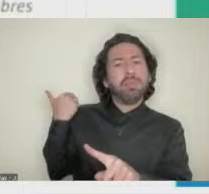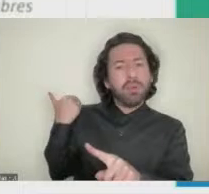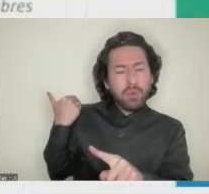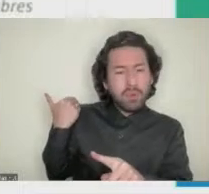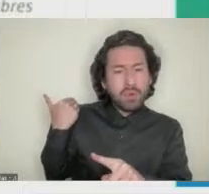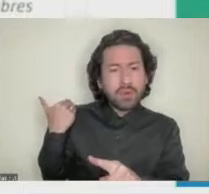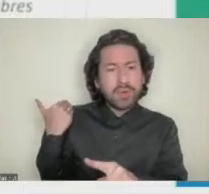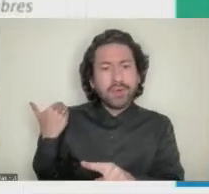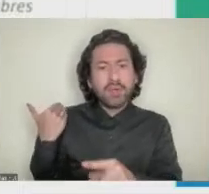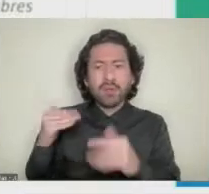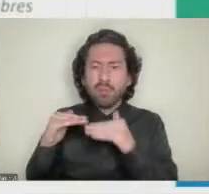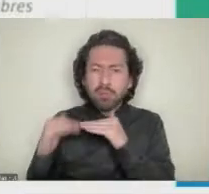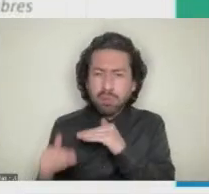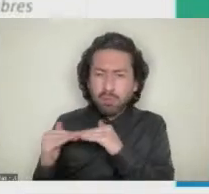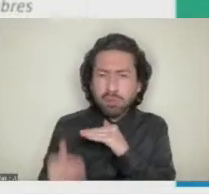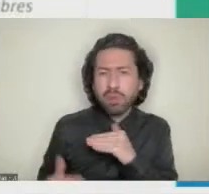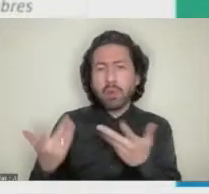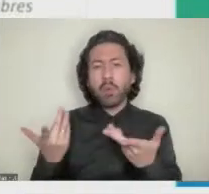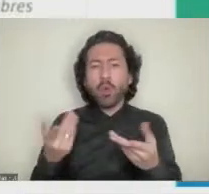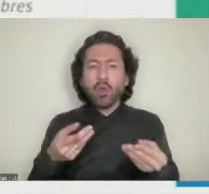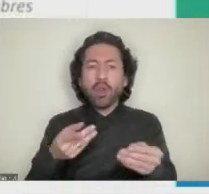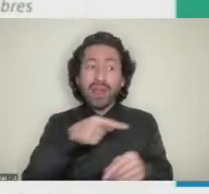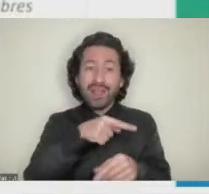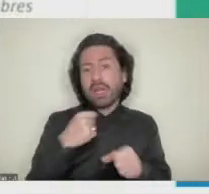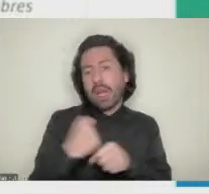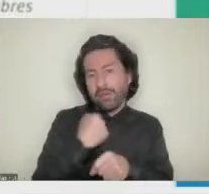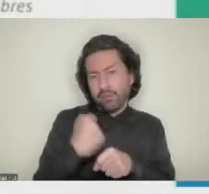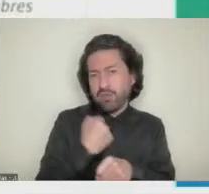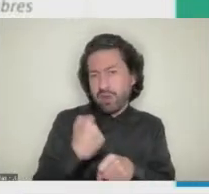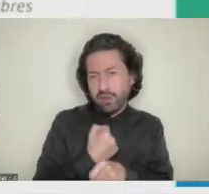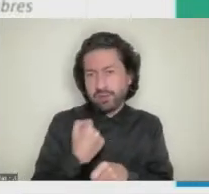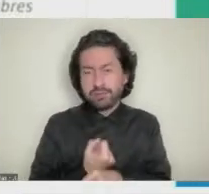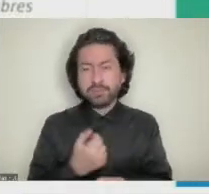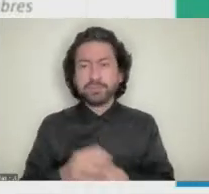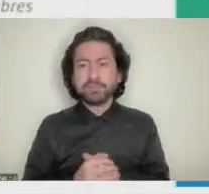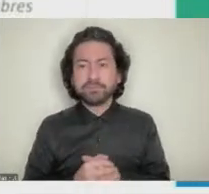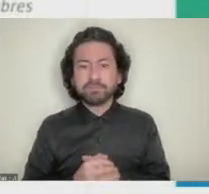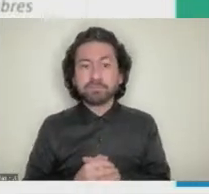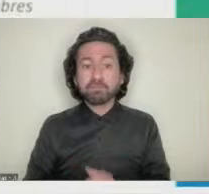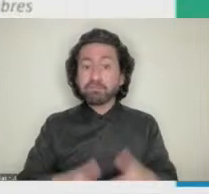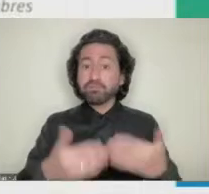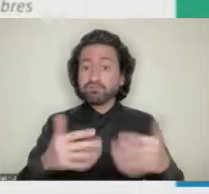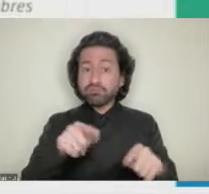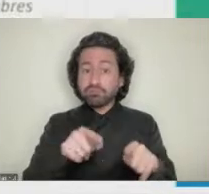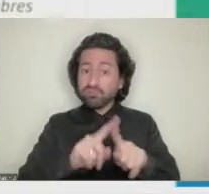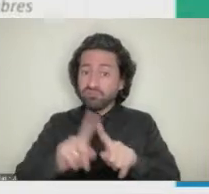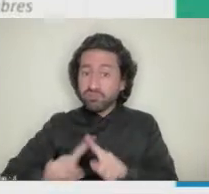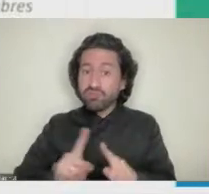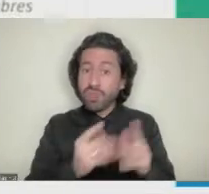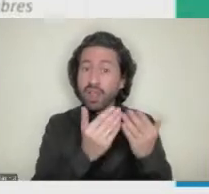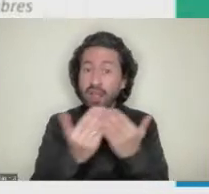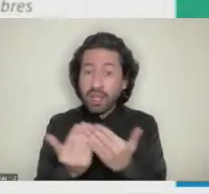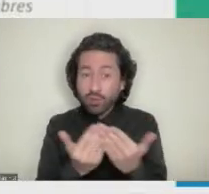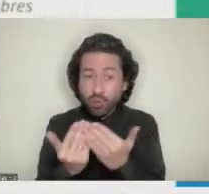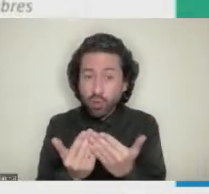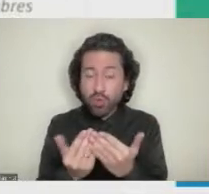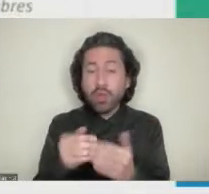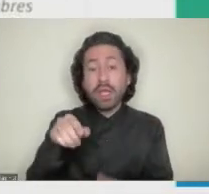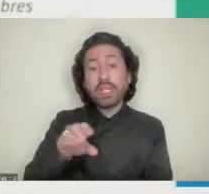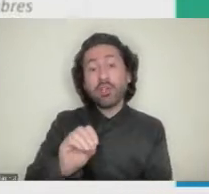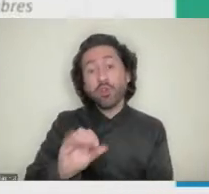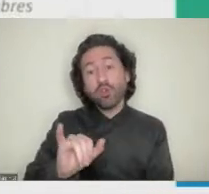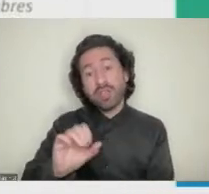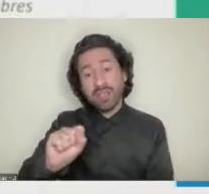result of inefficiencies and inequalities in labor markets as well. And according to the studies we've conducted from